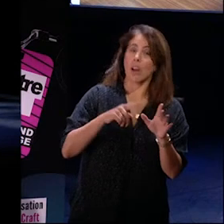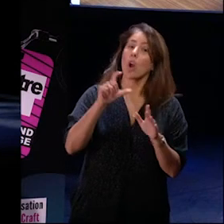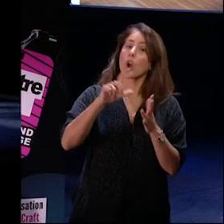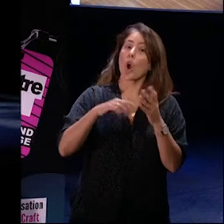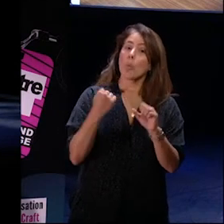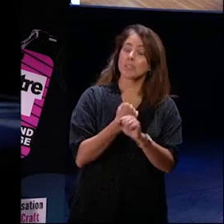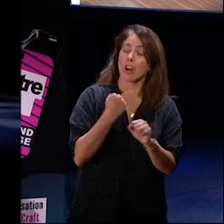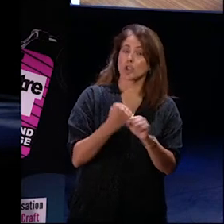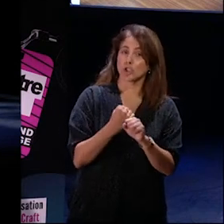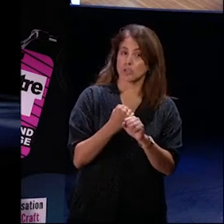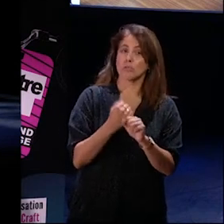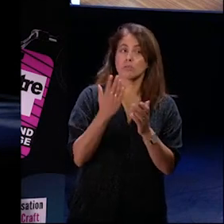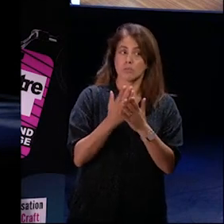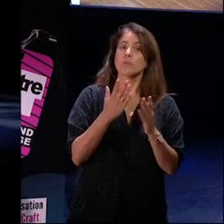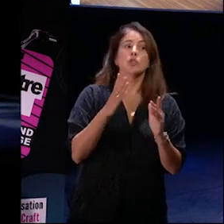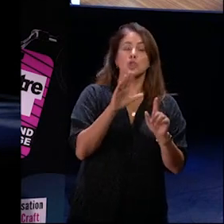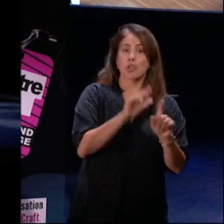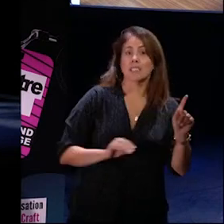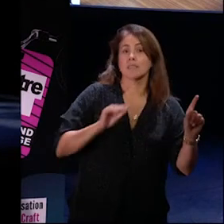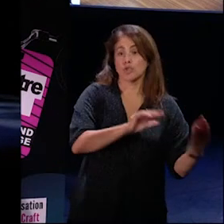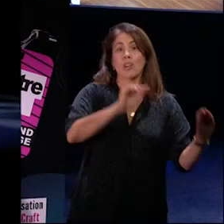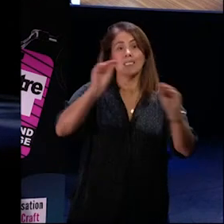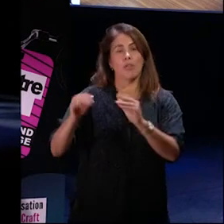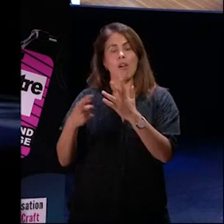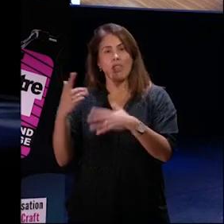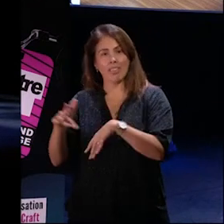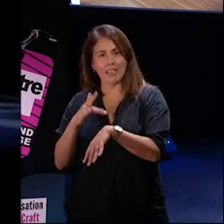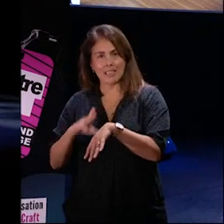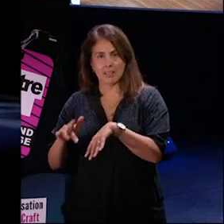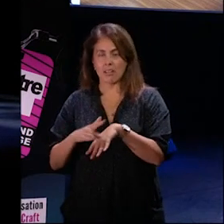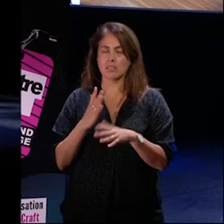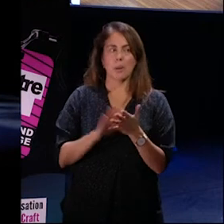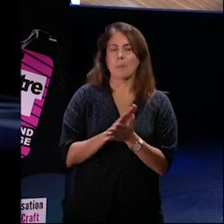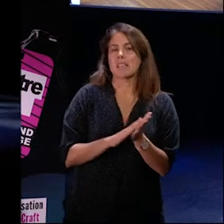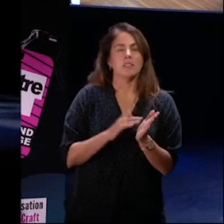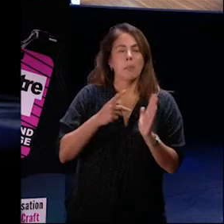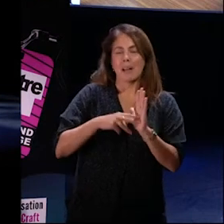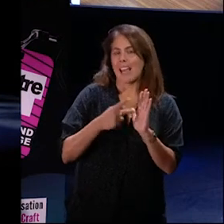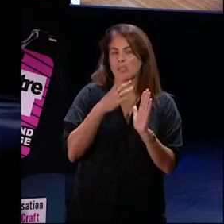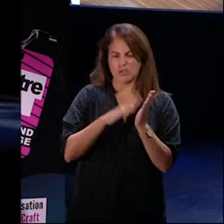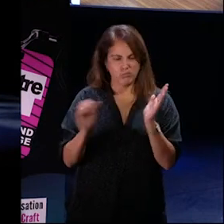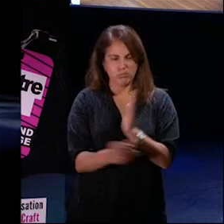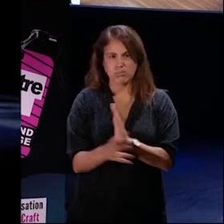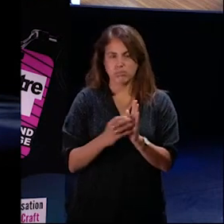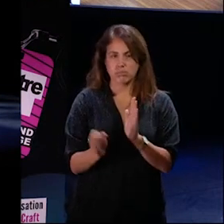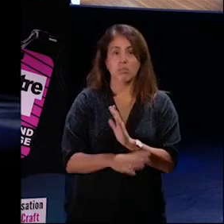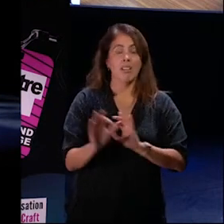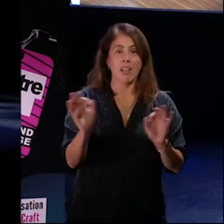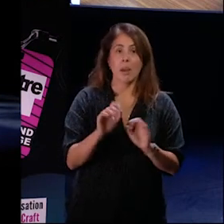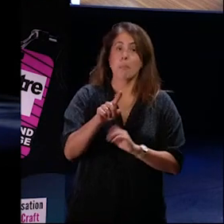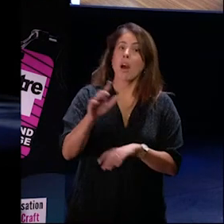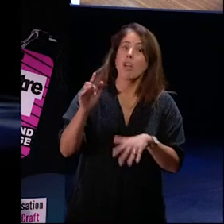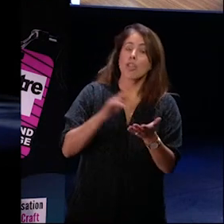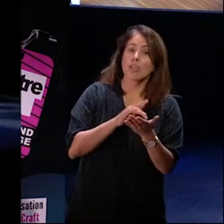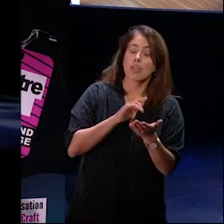co-production, and the show was meant to be transferring. So we hadn't planned to be doing any disposal or recycling at the end of the project. However, on the